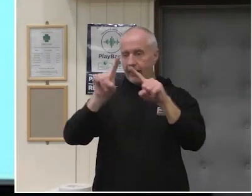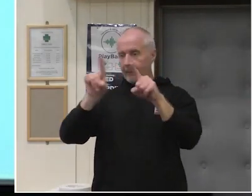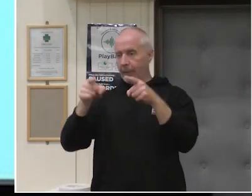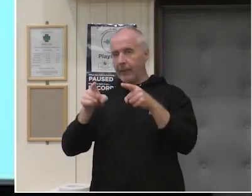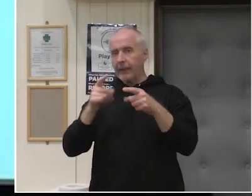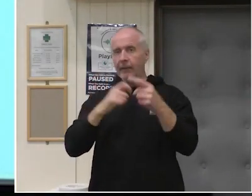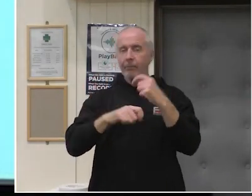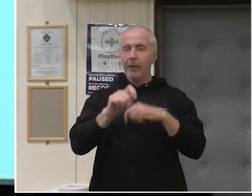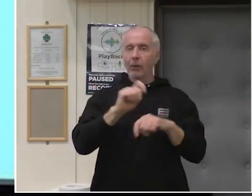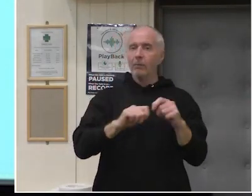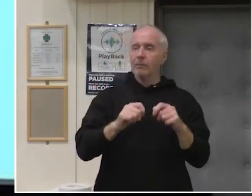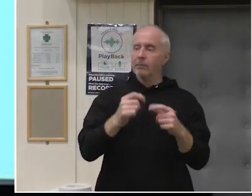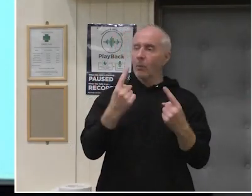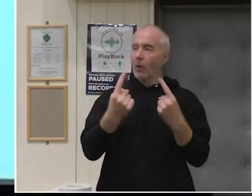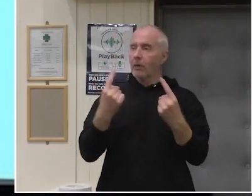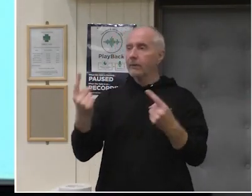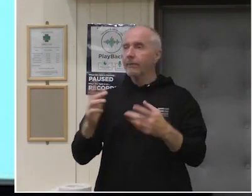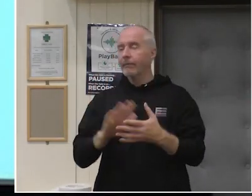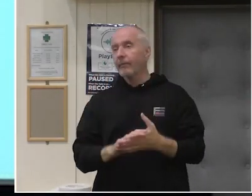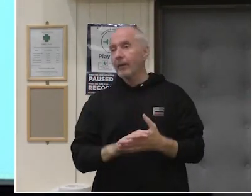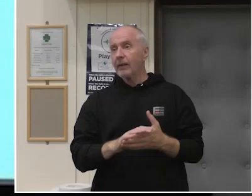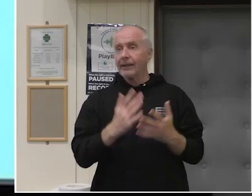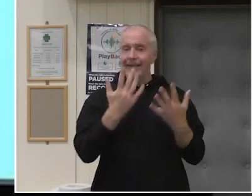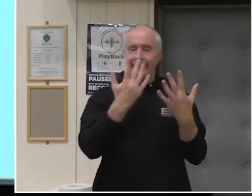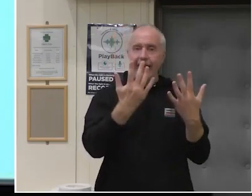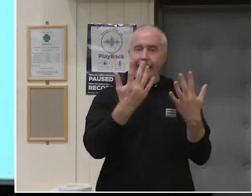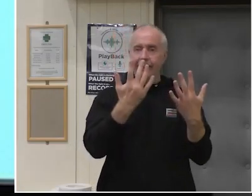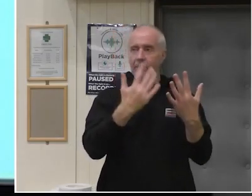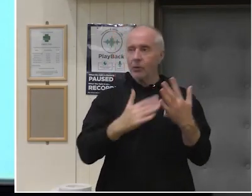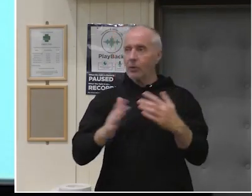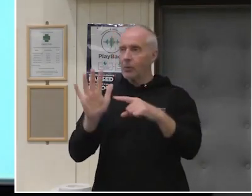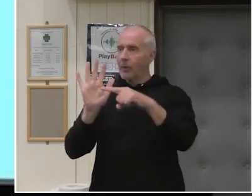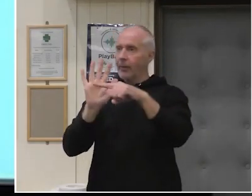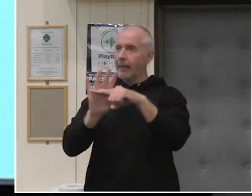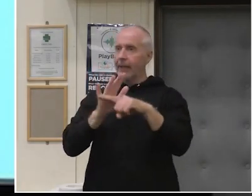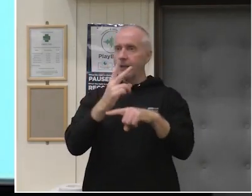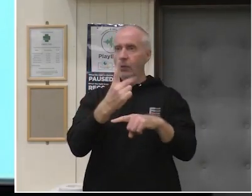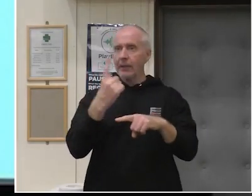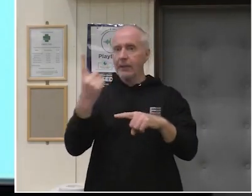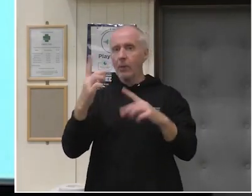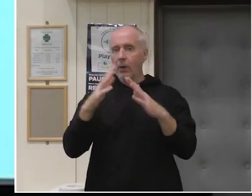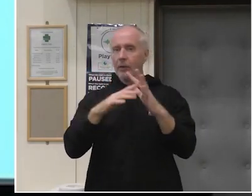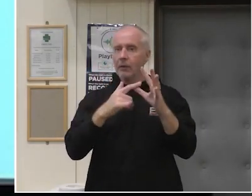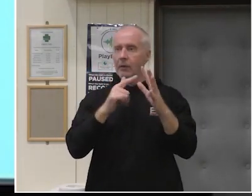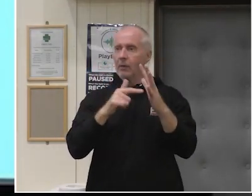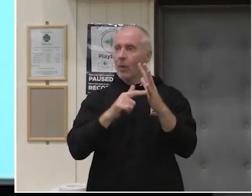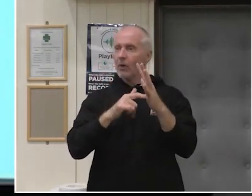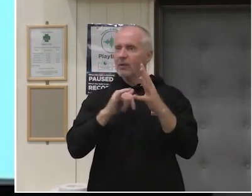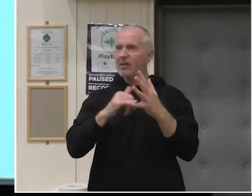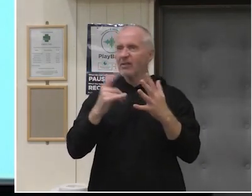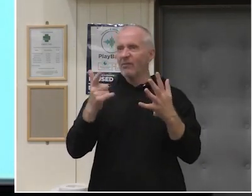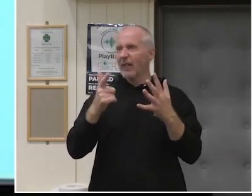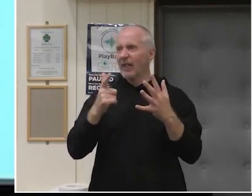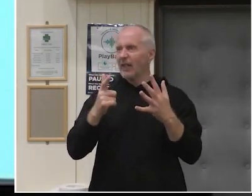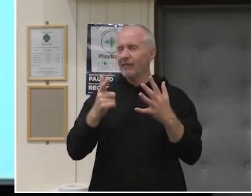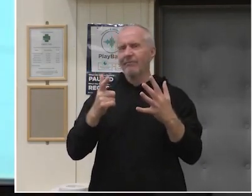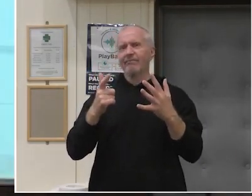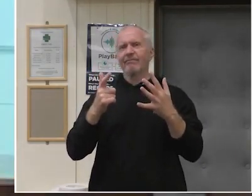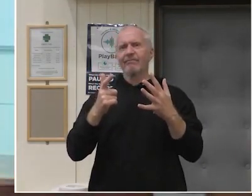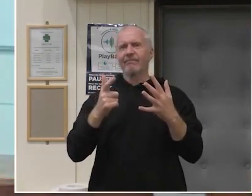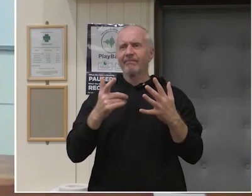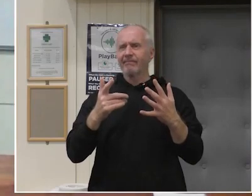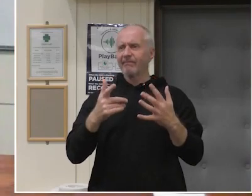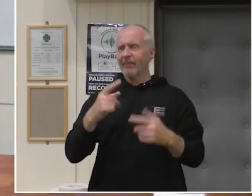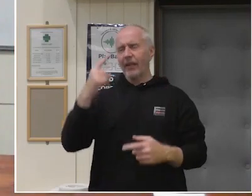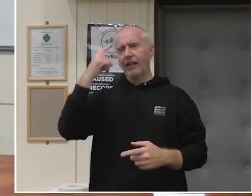10 to the minus 21 watts. 10 to the minus 21 watts isn't a lot at all, but you might think, oh, it's fine,